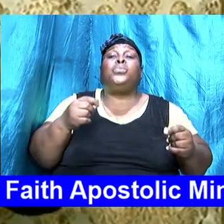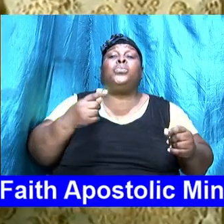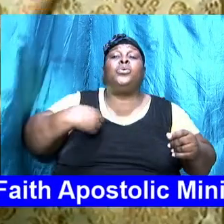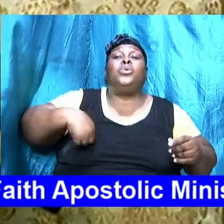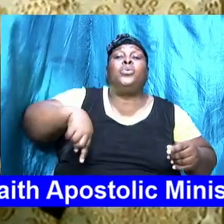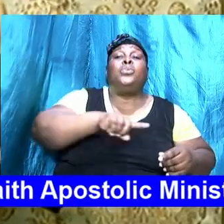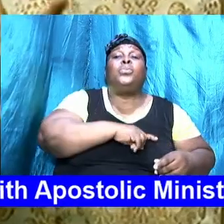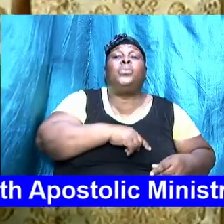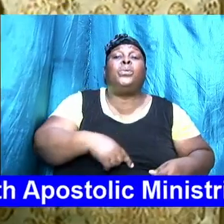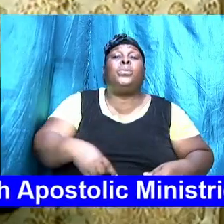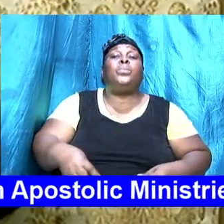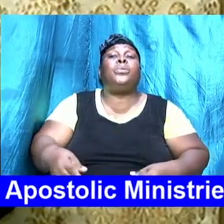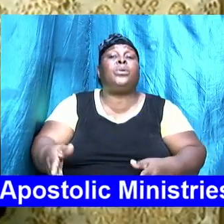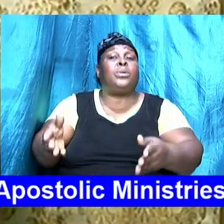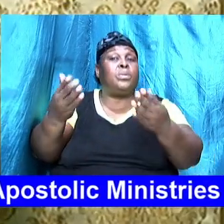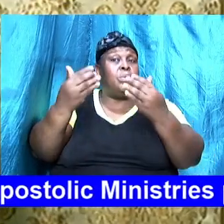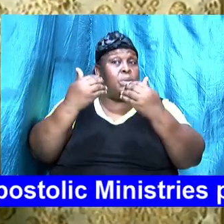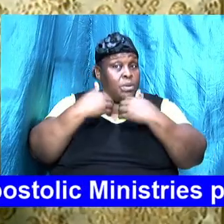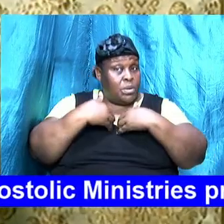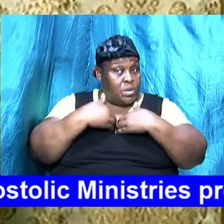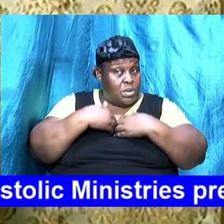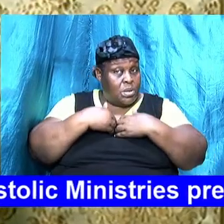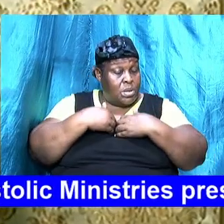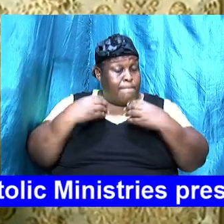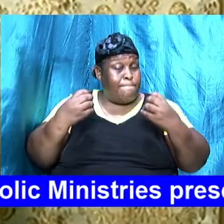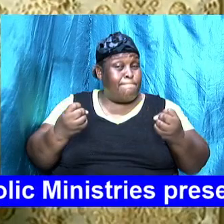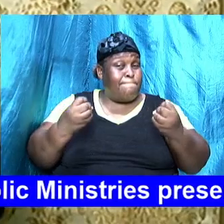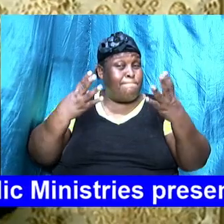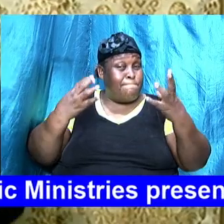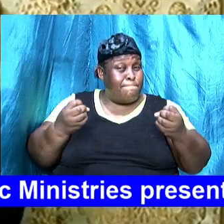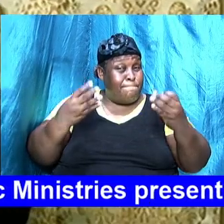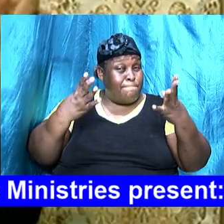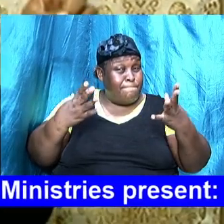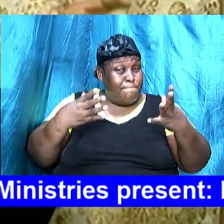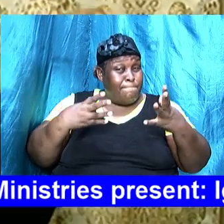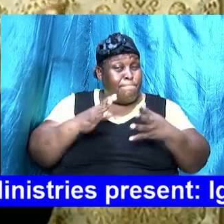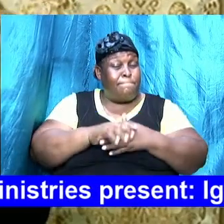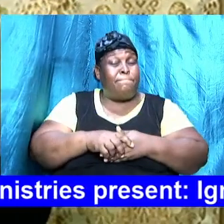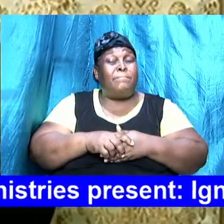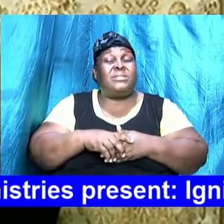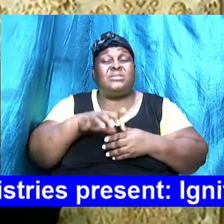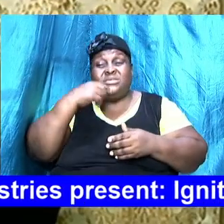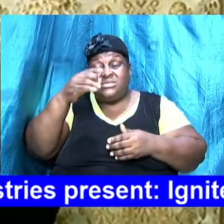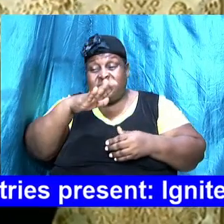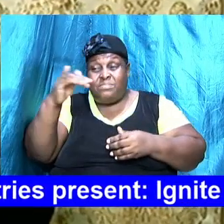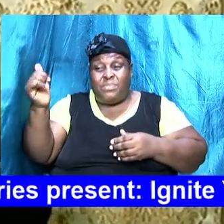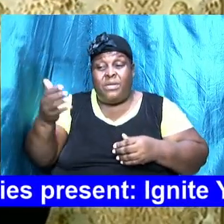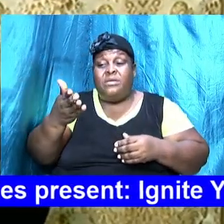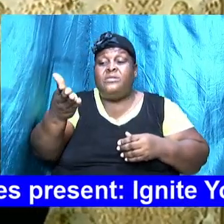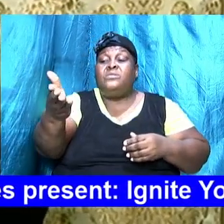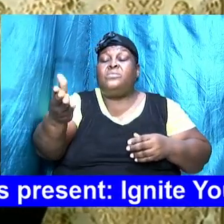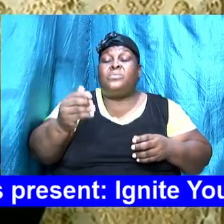we send out comes back to us multiplying. It is said by those in